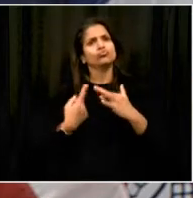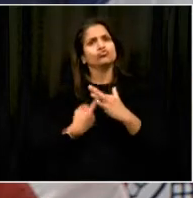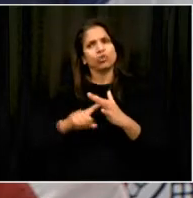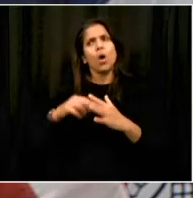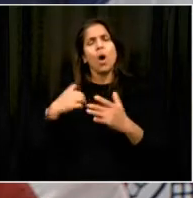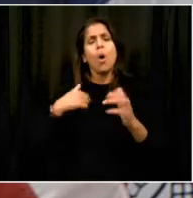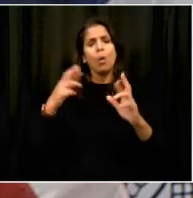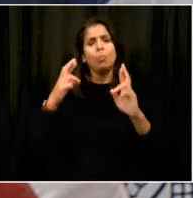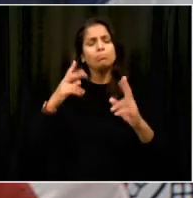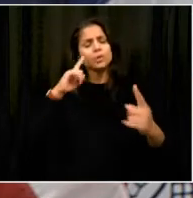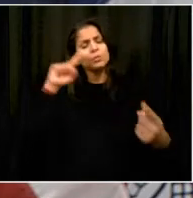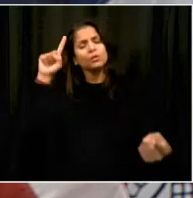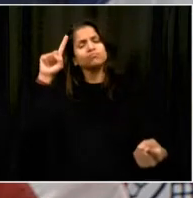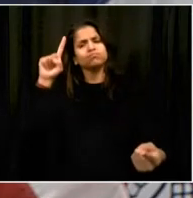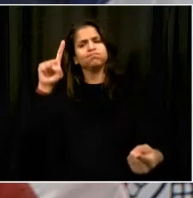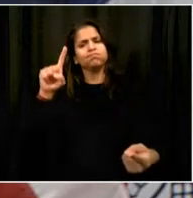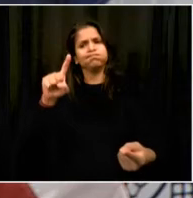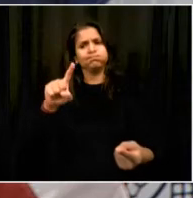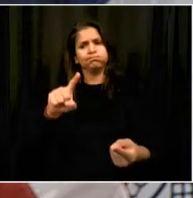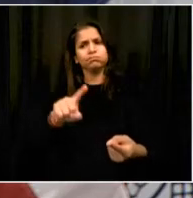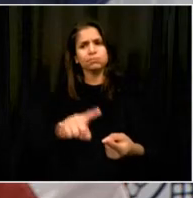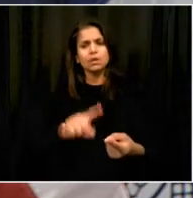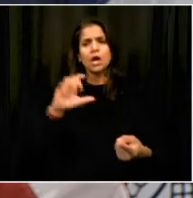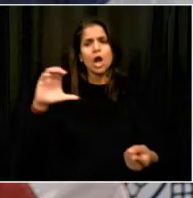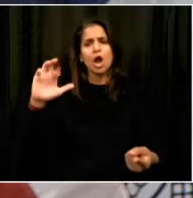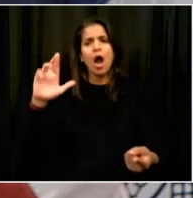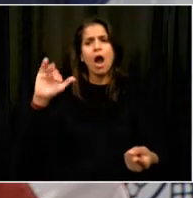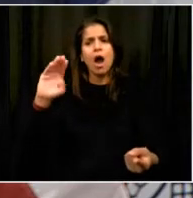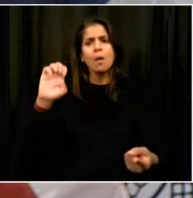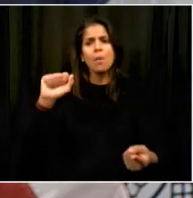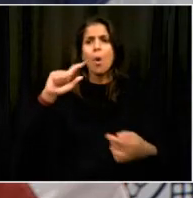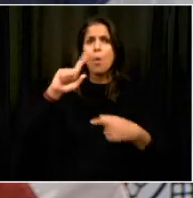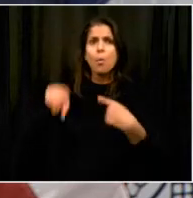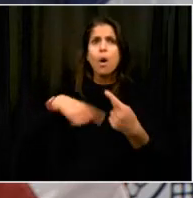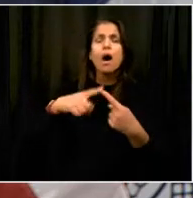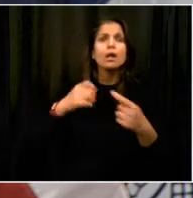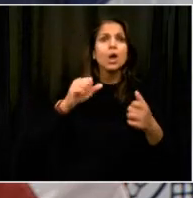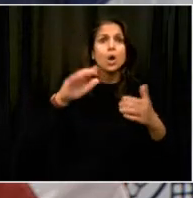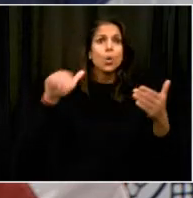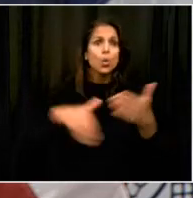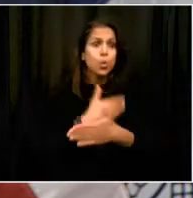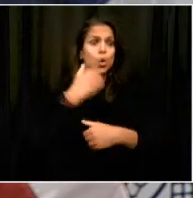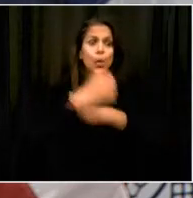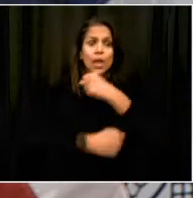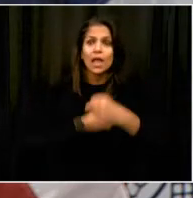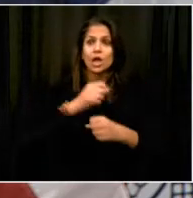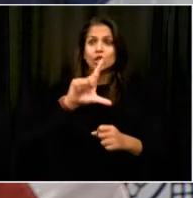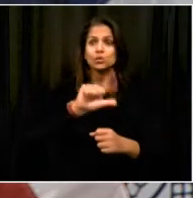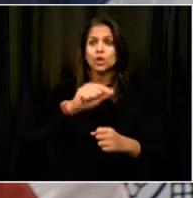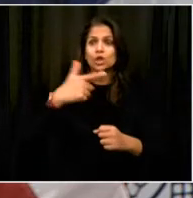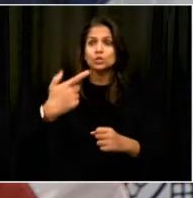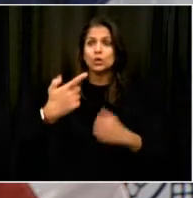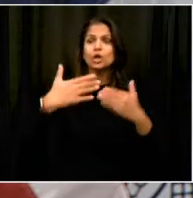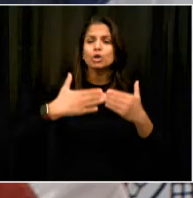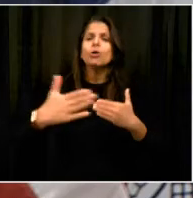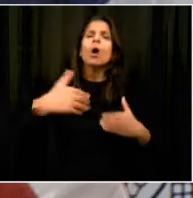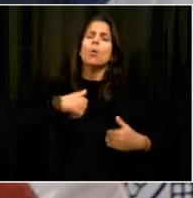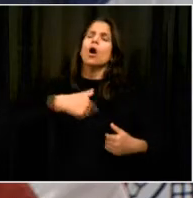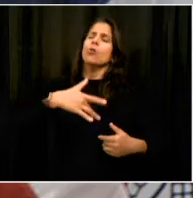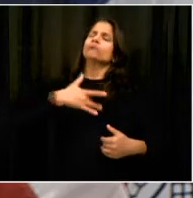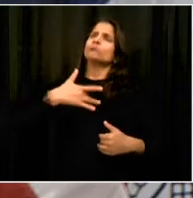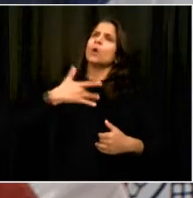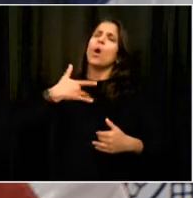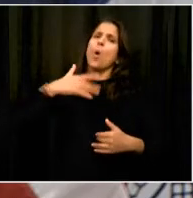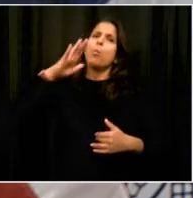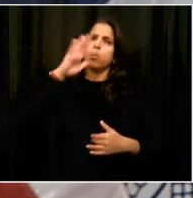arrests. We're going into a new year with a new approach that I think will help us turn the tide more. That's what happened here. And that's